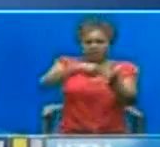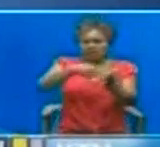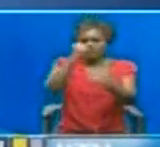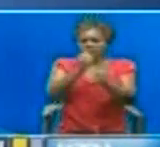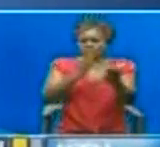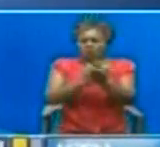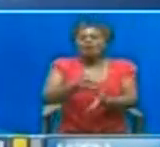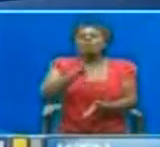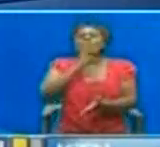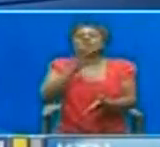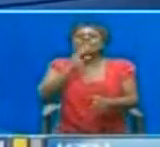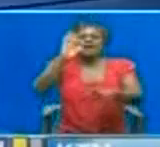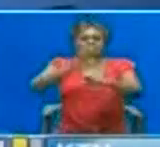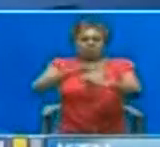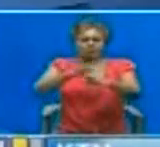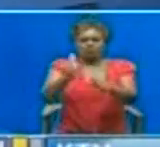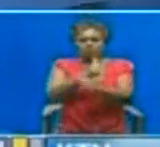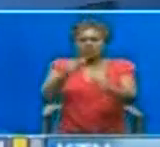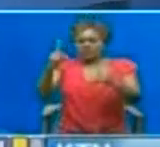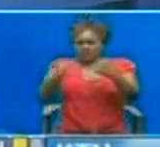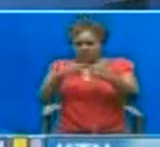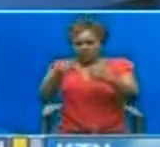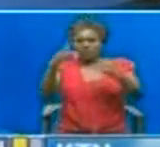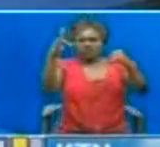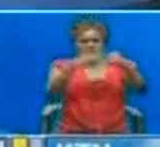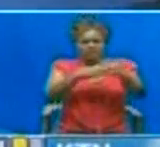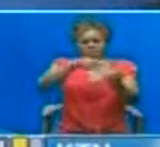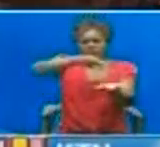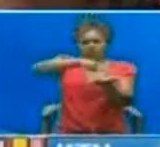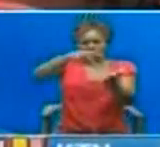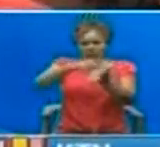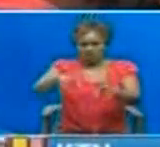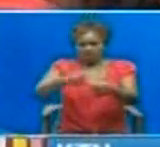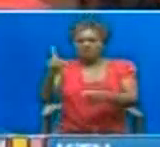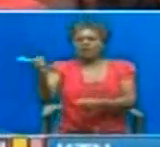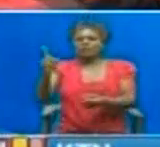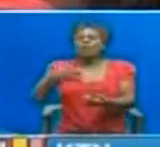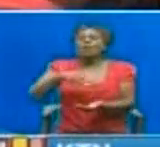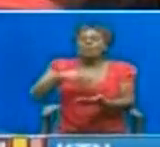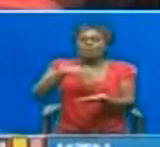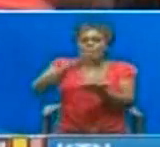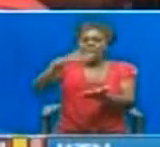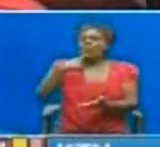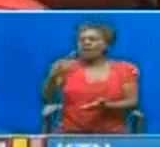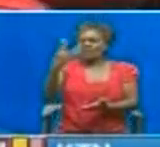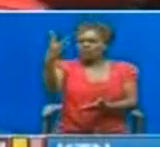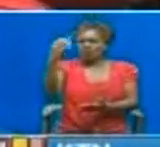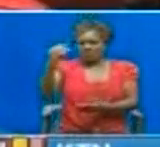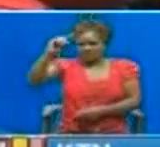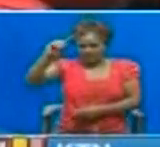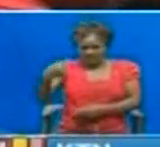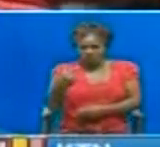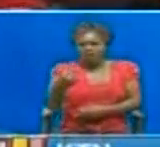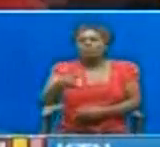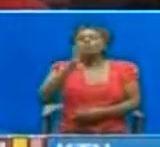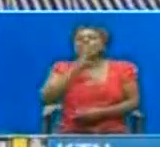ensuring reliable water supply. The 6.8 billion shilling project will supply Nairobi with additional 140,000 cubic